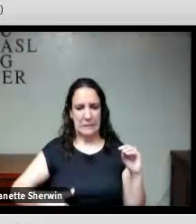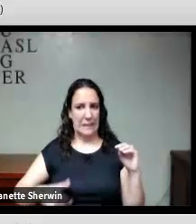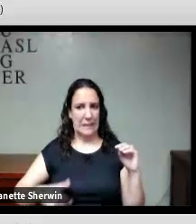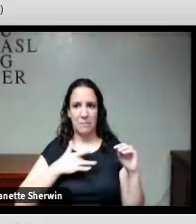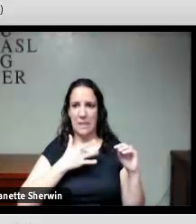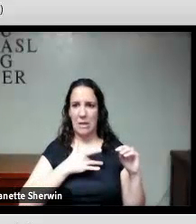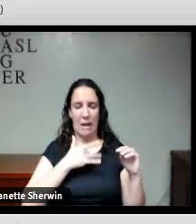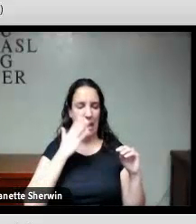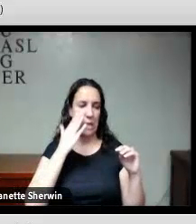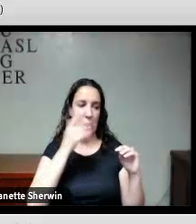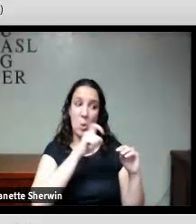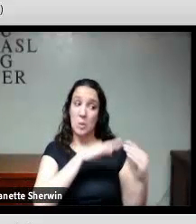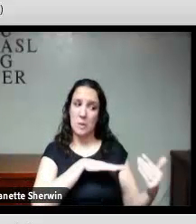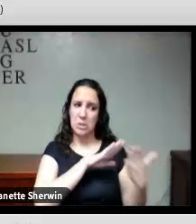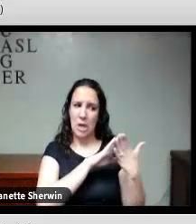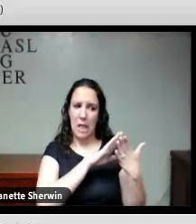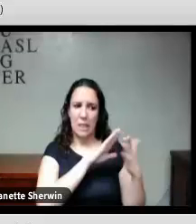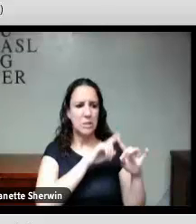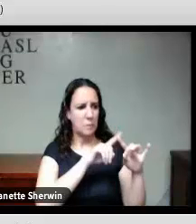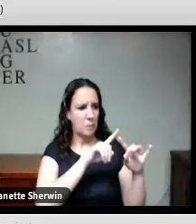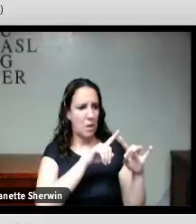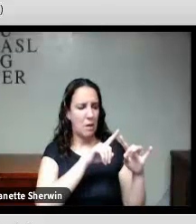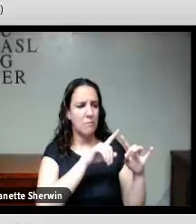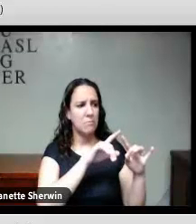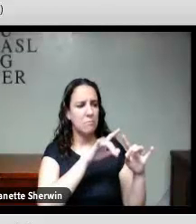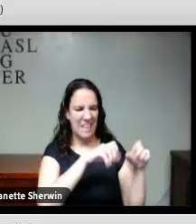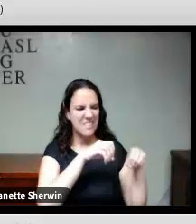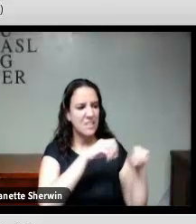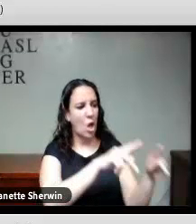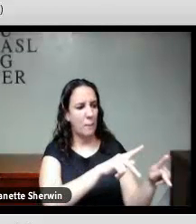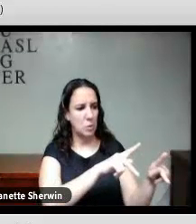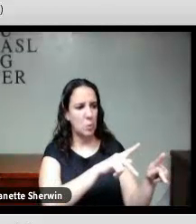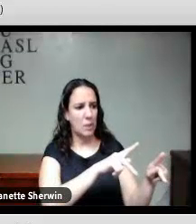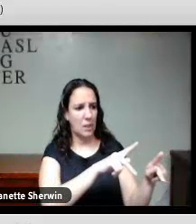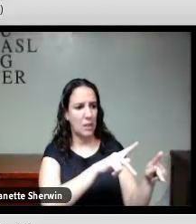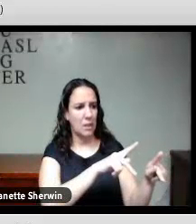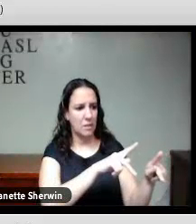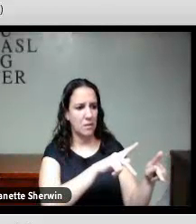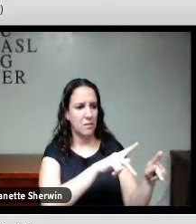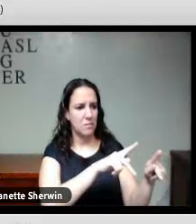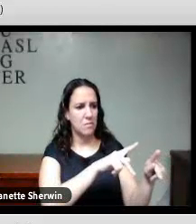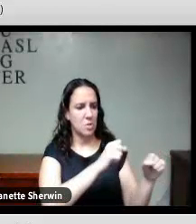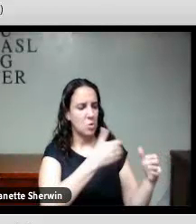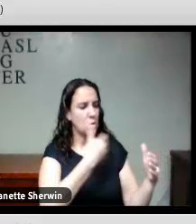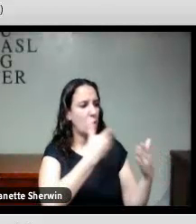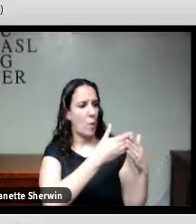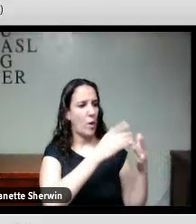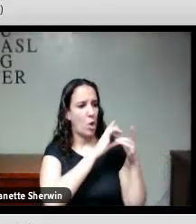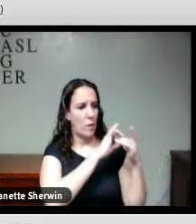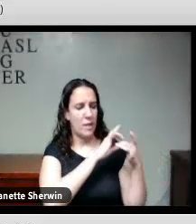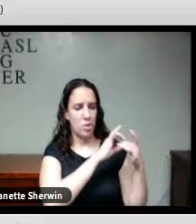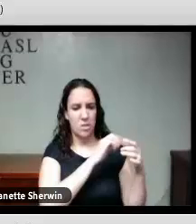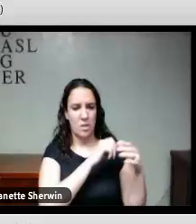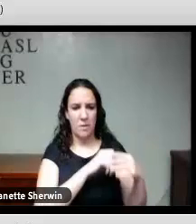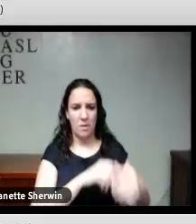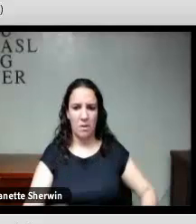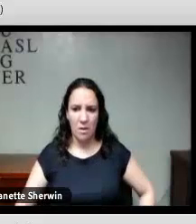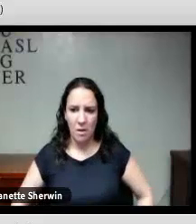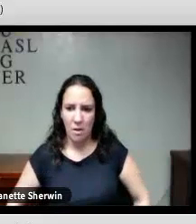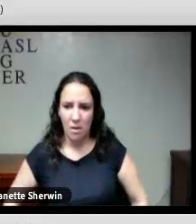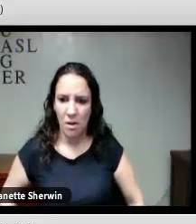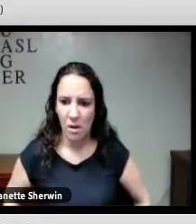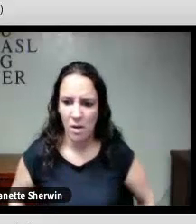know they're a challenge sometimes, but it's also is an opportunity for me to develop a really loyal patron. And those challenging patrons are the